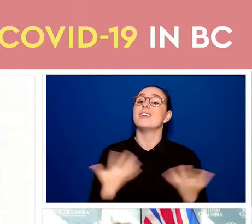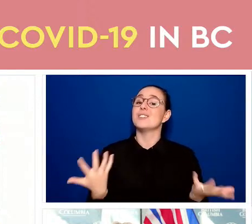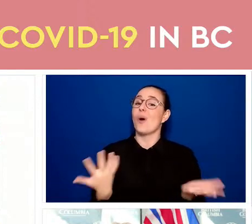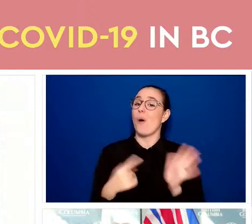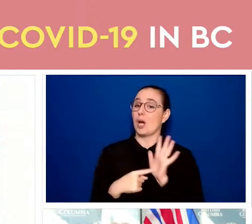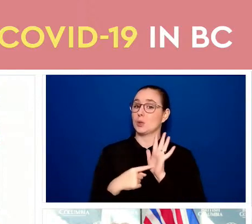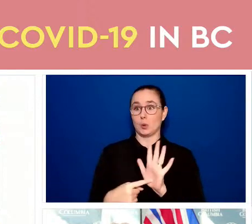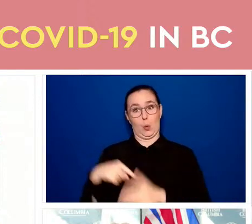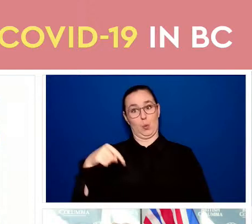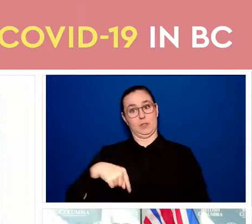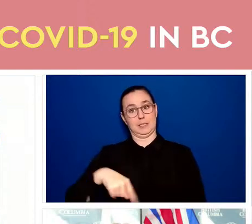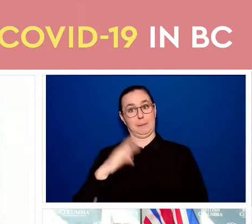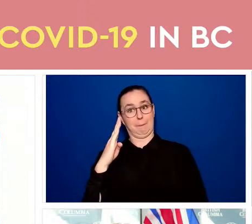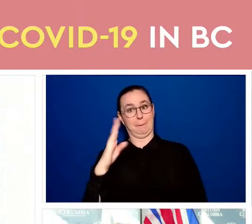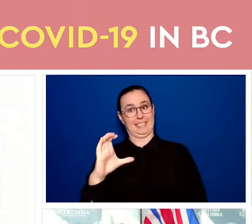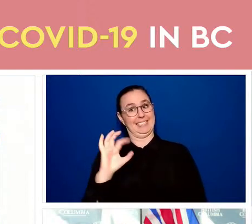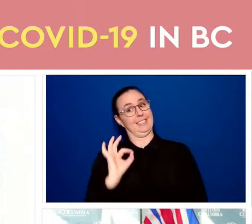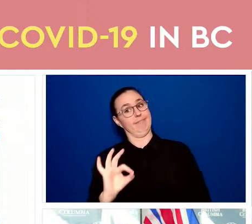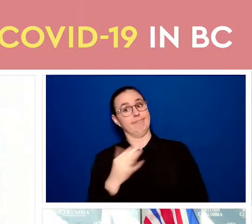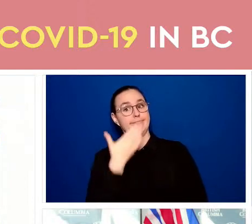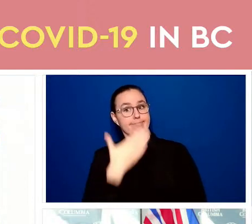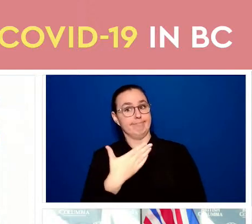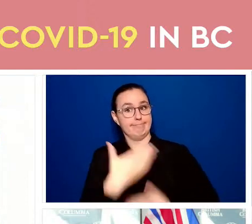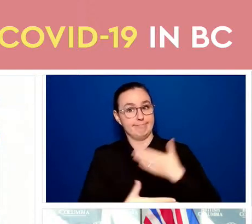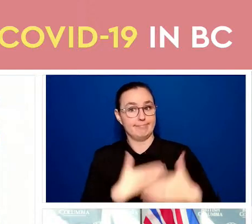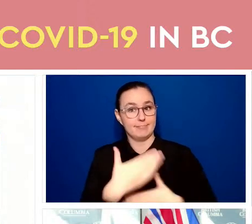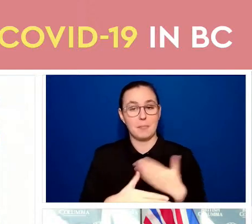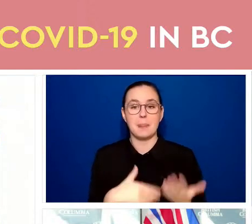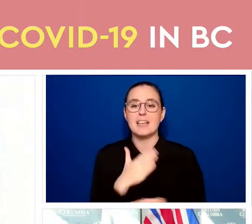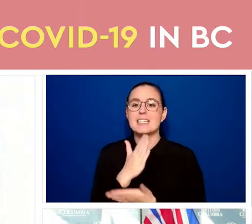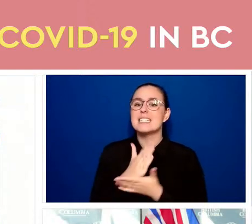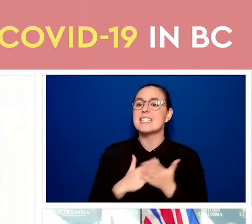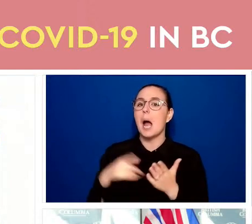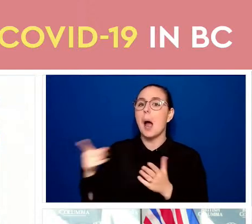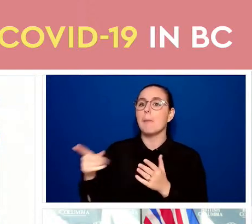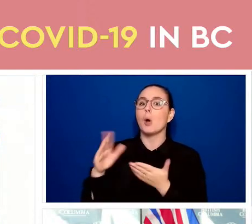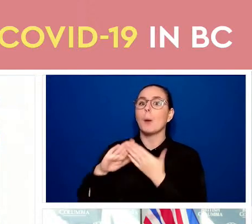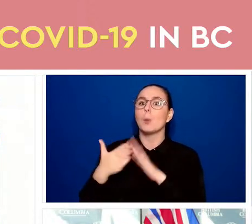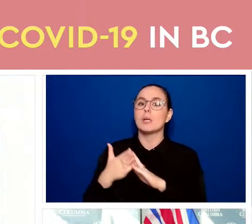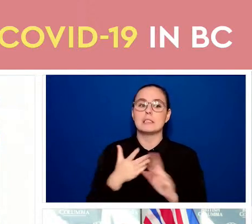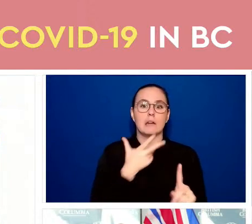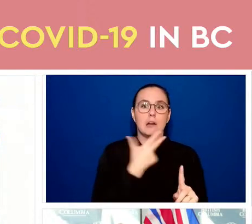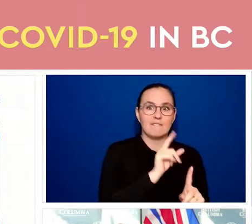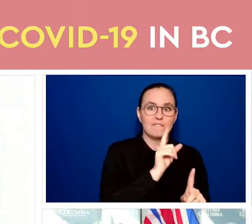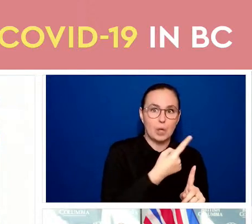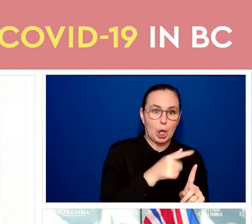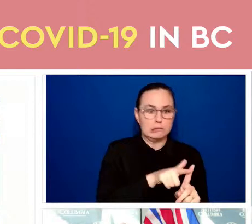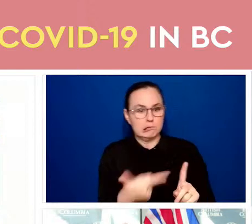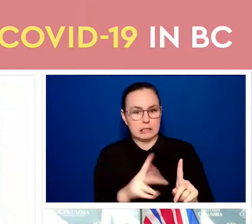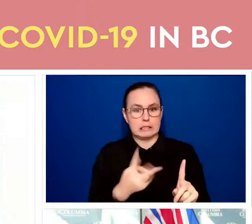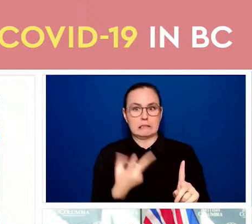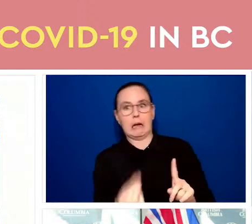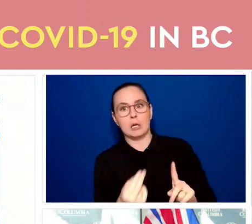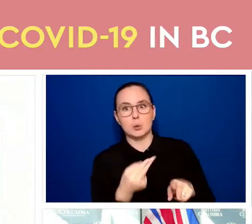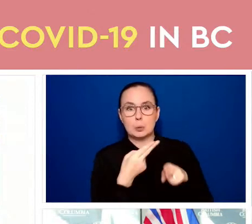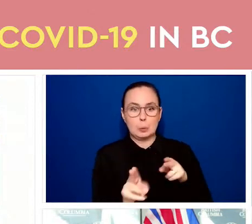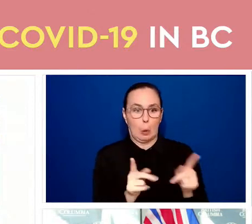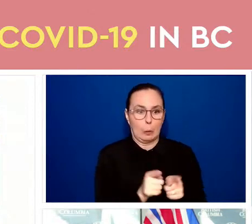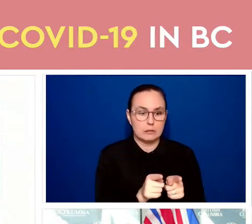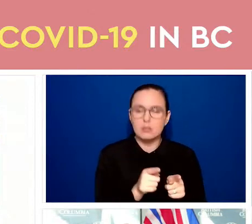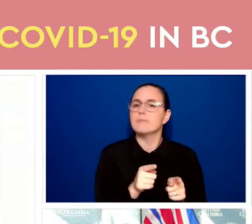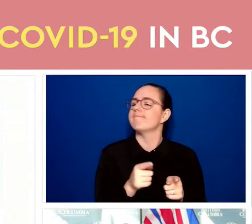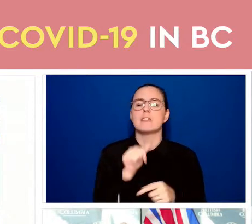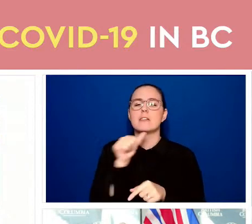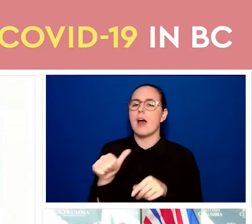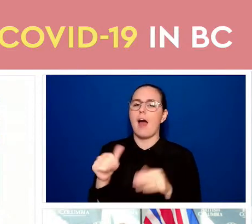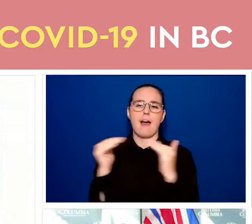used more shortened schedules. Having seen this, however, we do know that